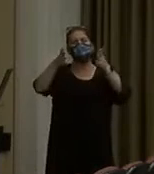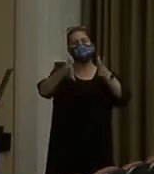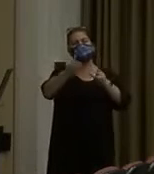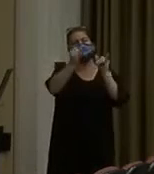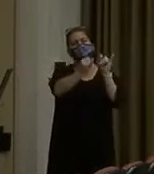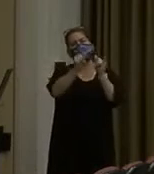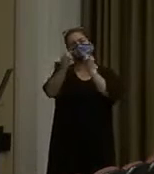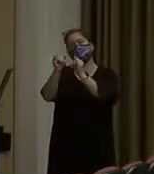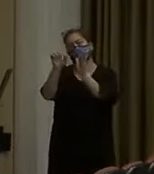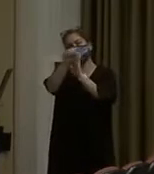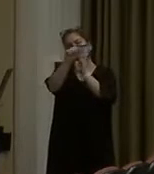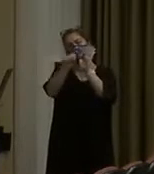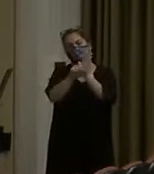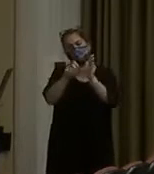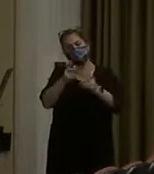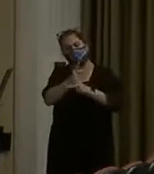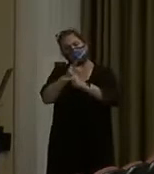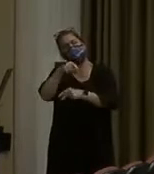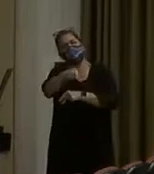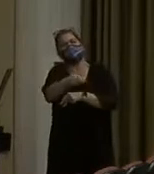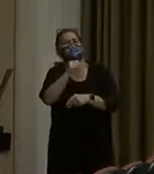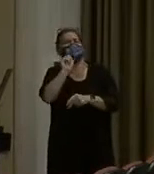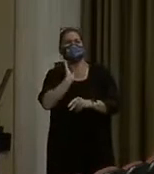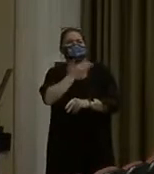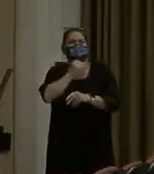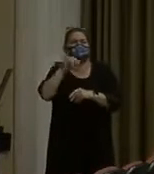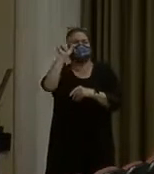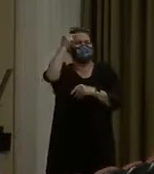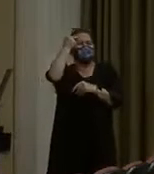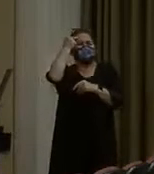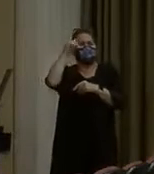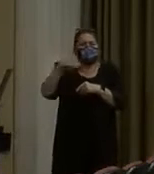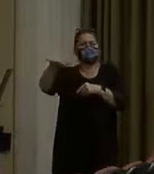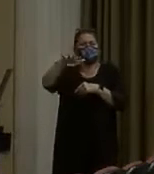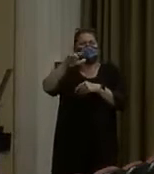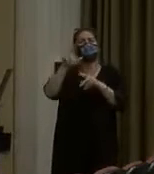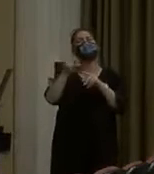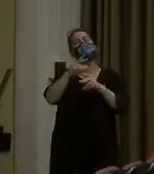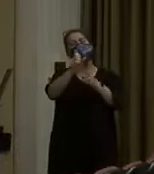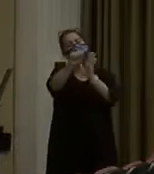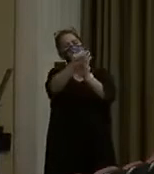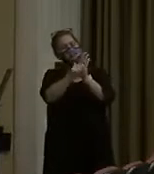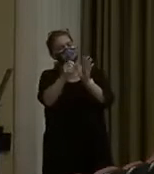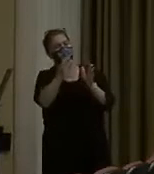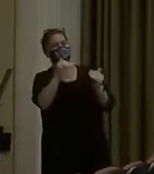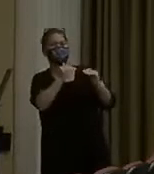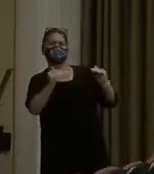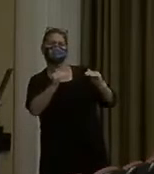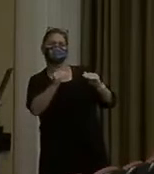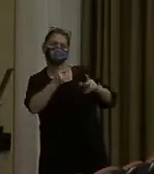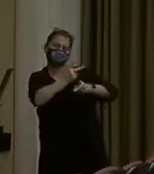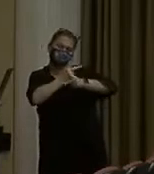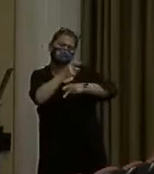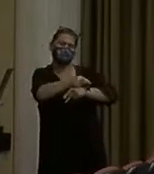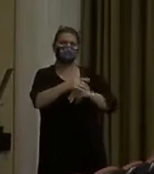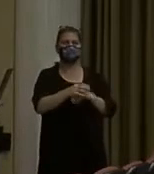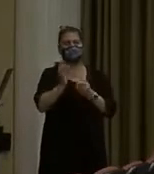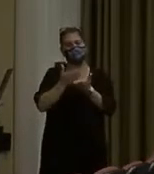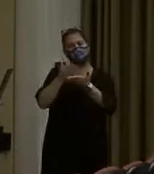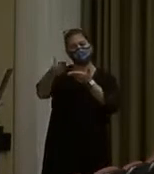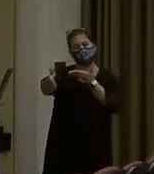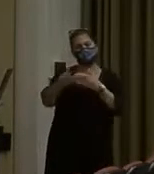who are closest to the people, the people in their jurisdiction. So they should be the ones to deal with those matters. They punted